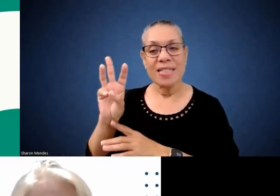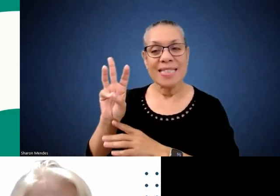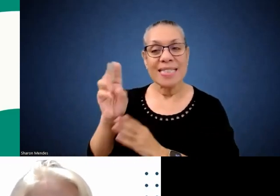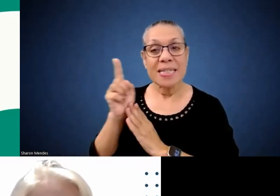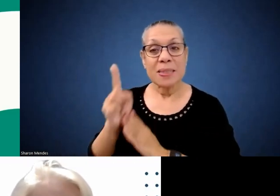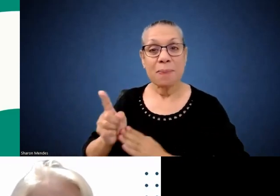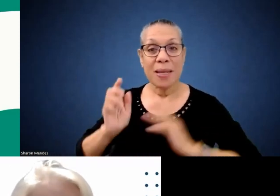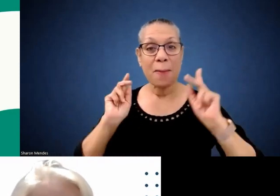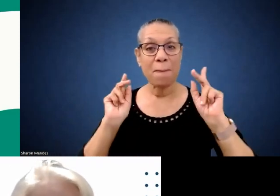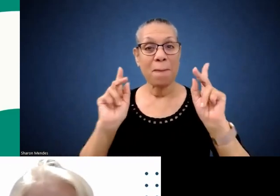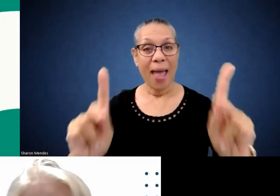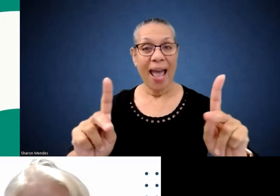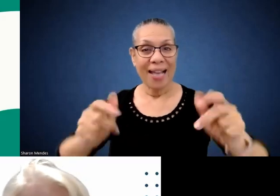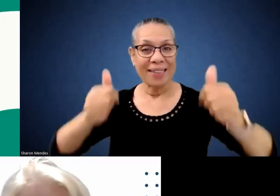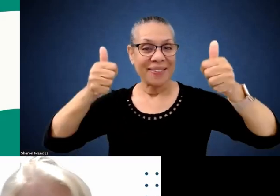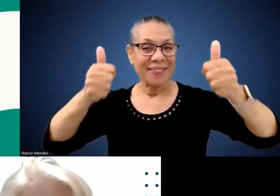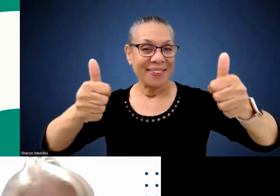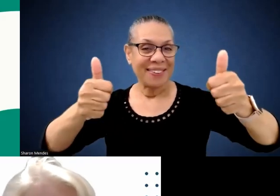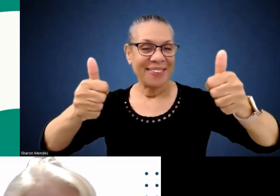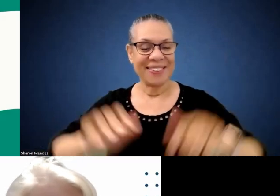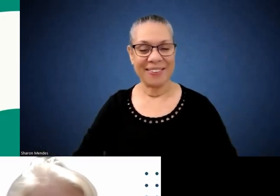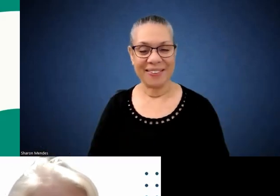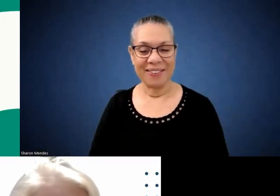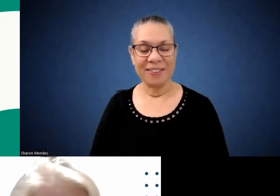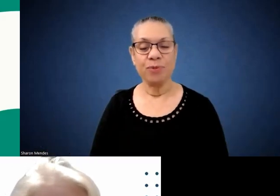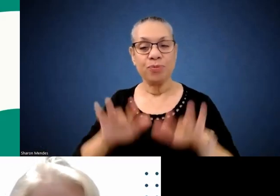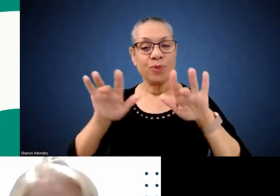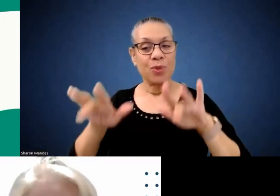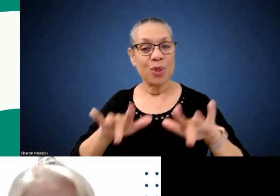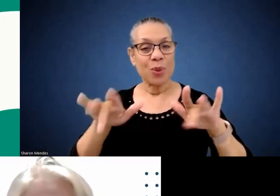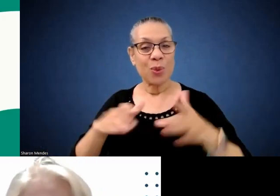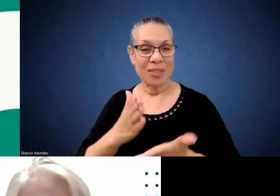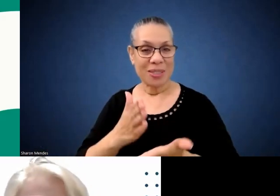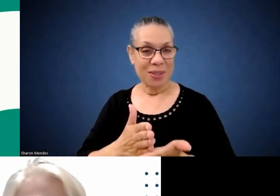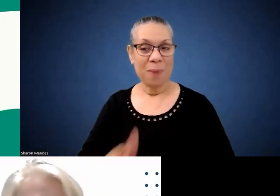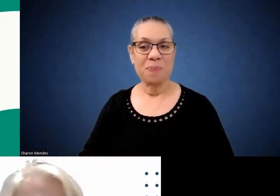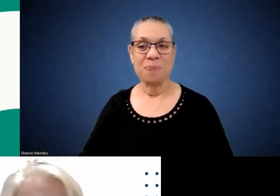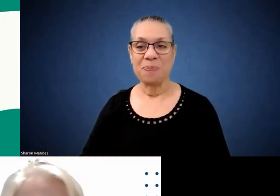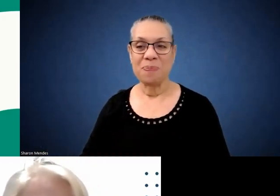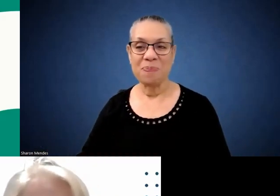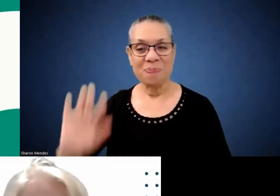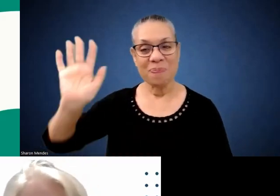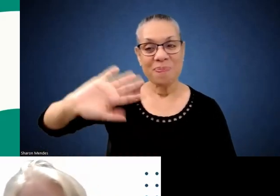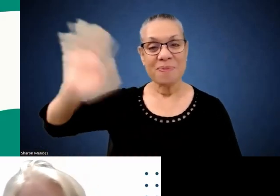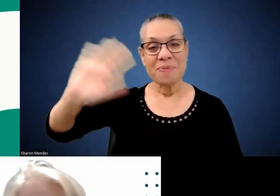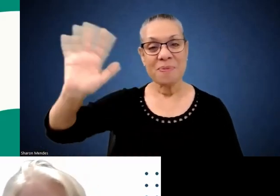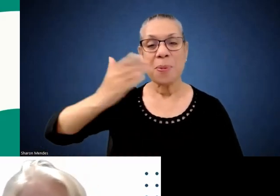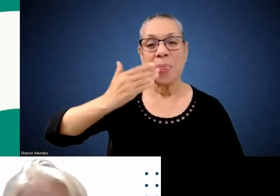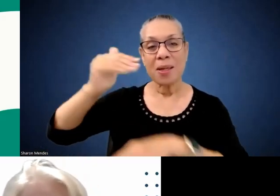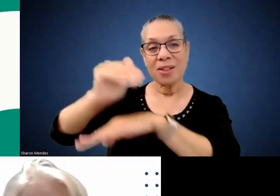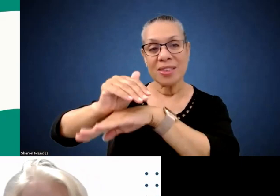back. Thank you. We can stop the recording as well. Thanks everyone, have a good evening.